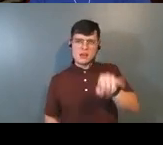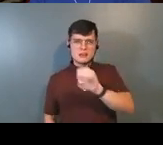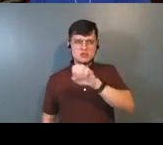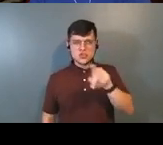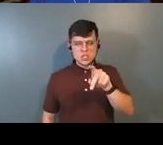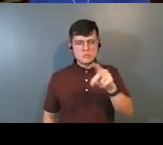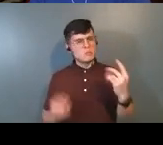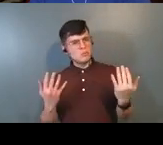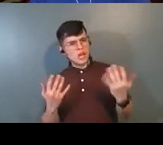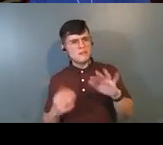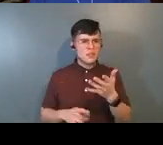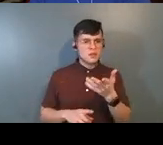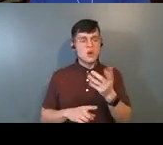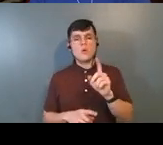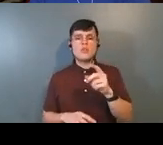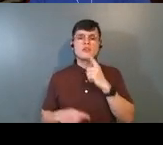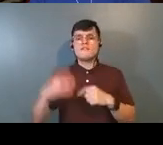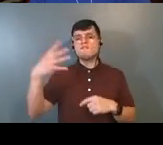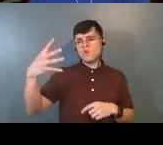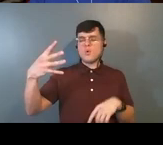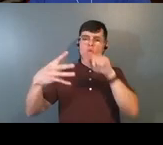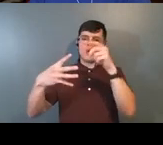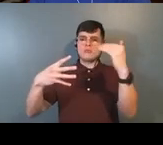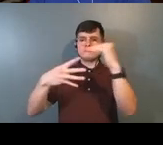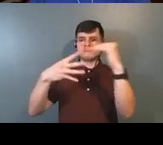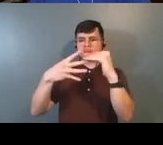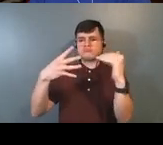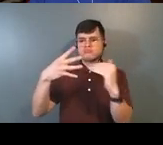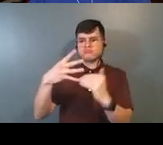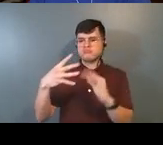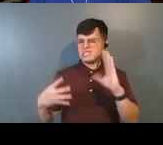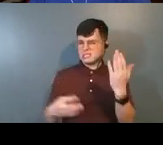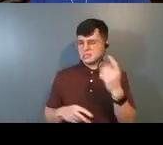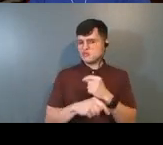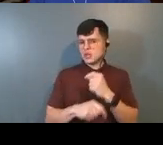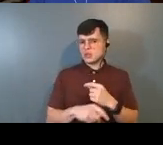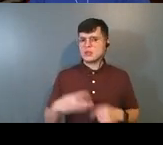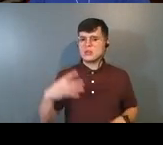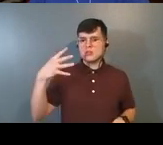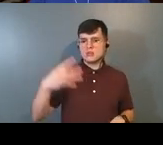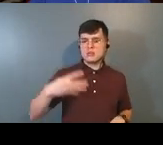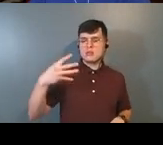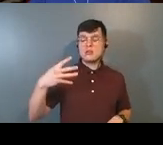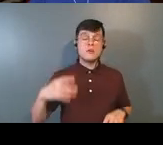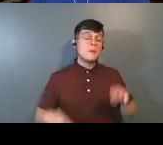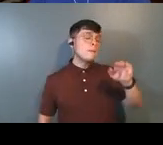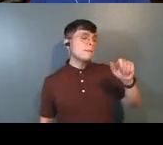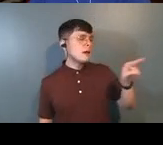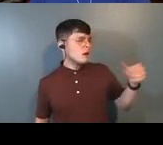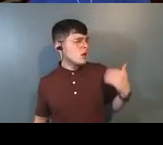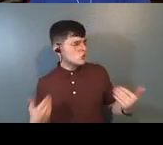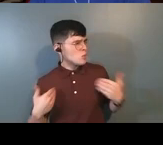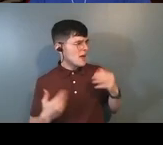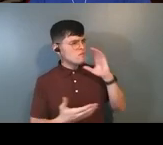and you know, there's 4 classes of automobiles. Looks like trucks, Jeeps, trucks. So Matt, do you have